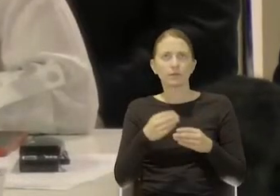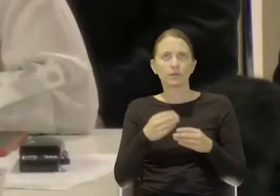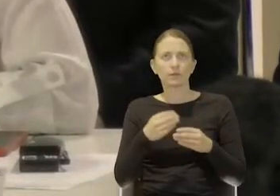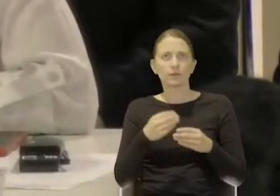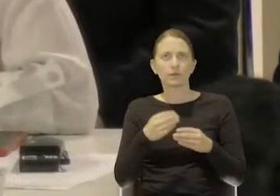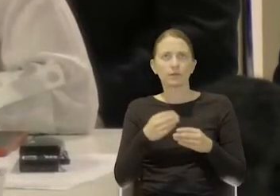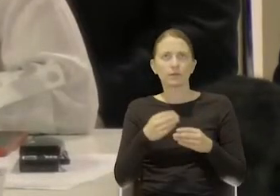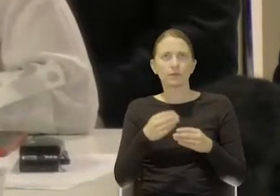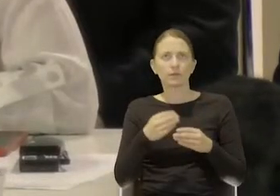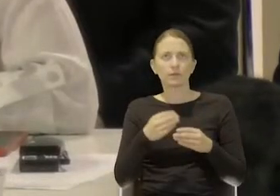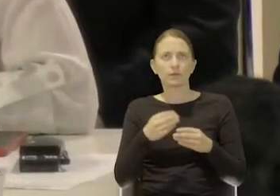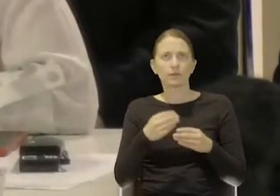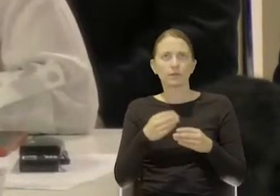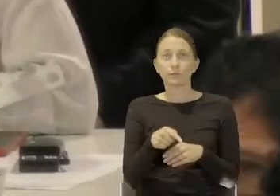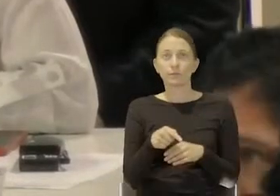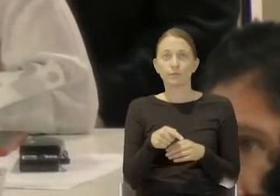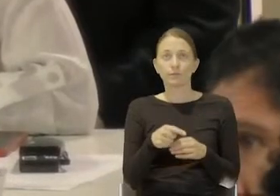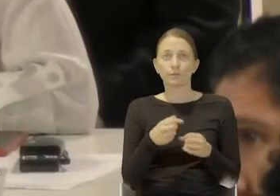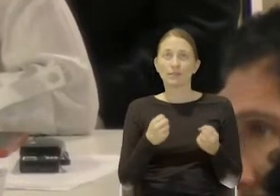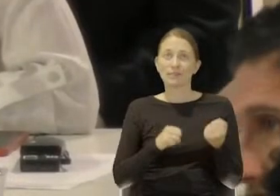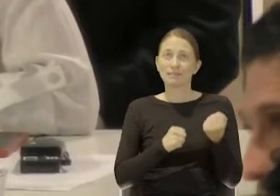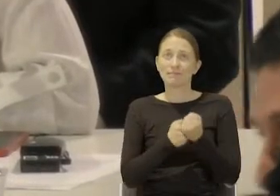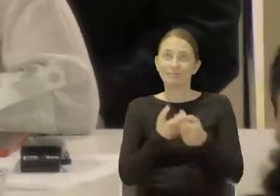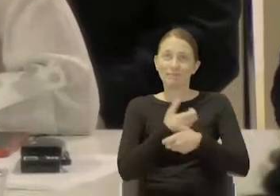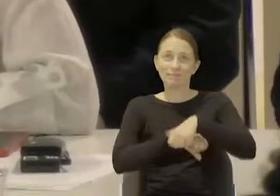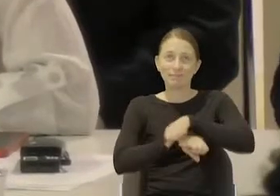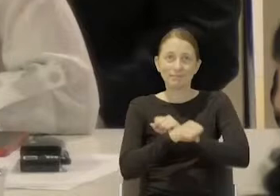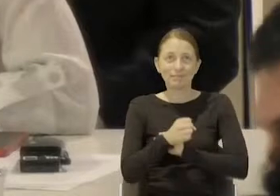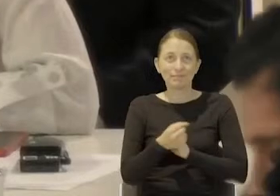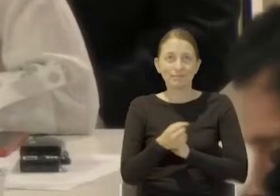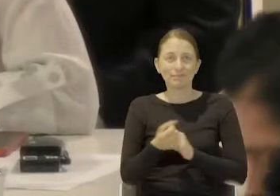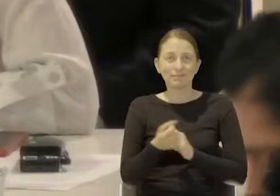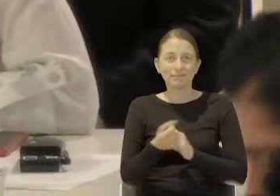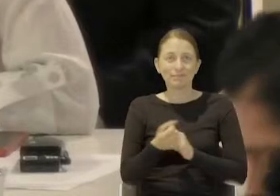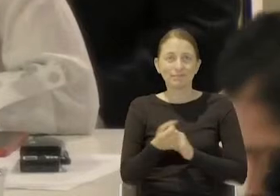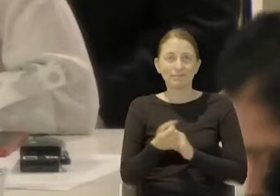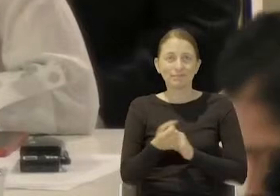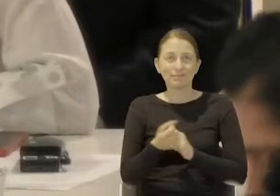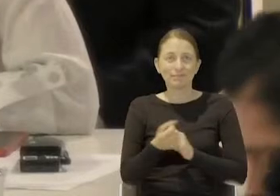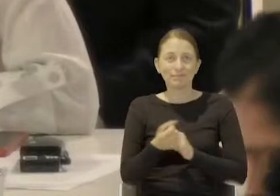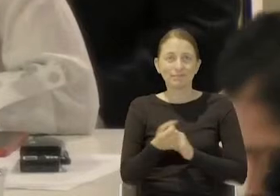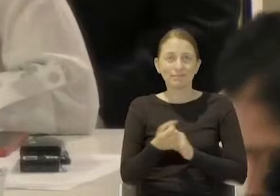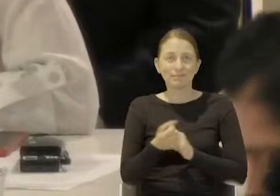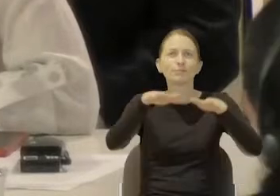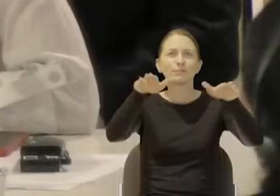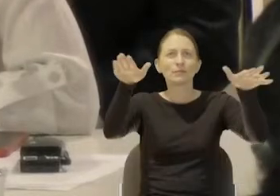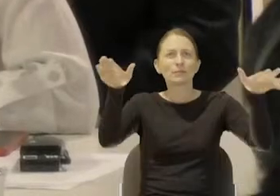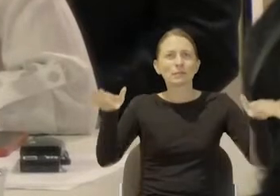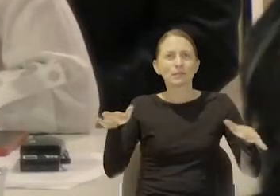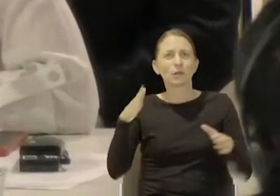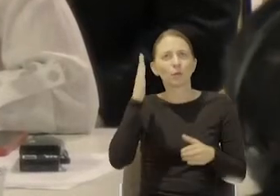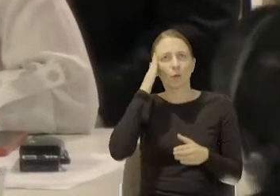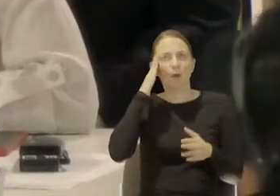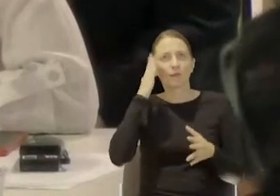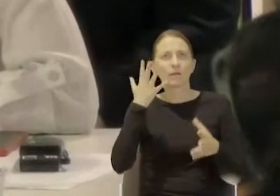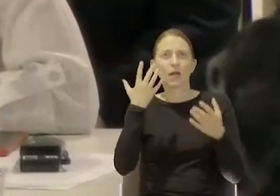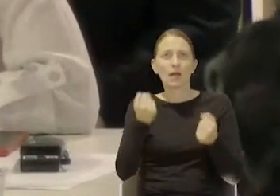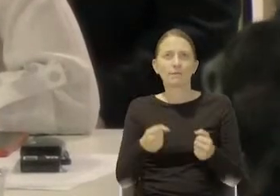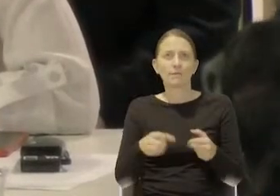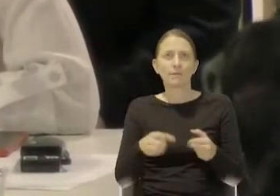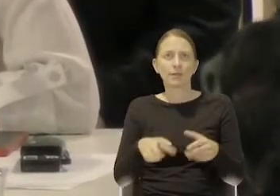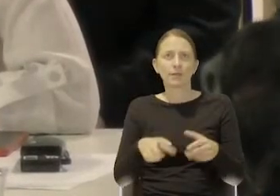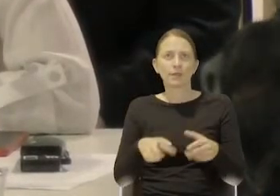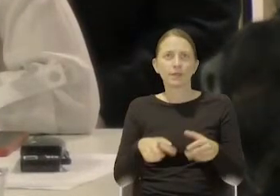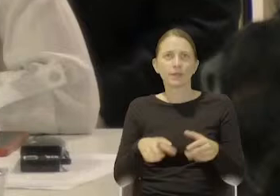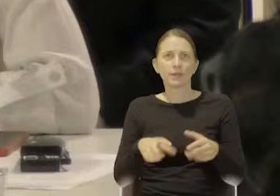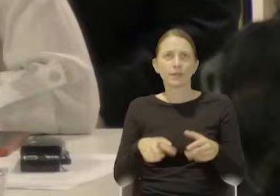decent housing and stimulating housing production, land tenure regularization, housing improvement, and social